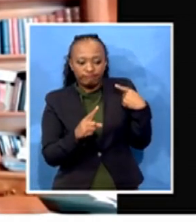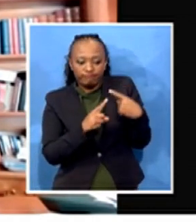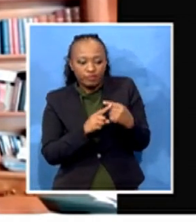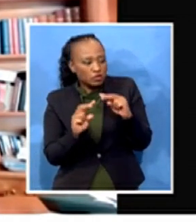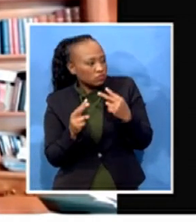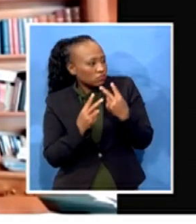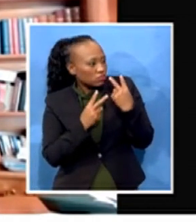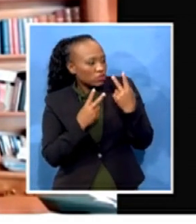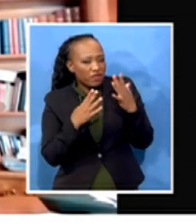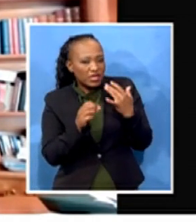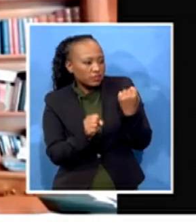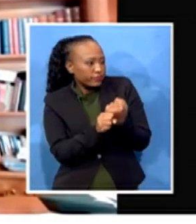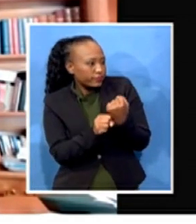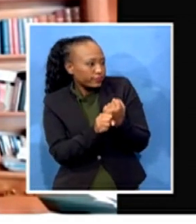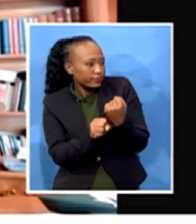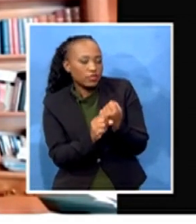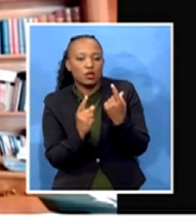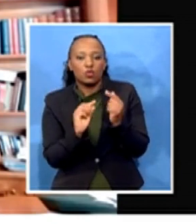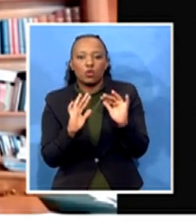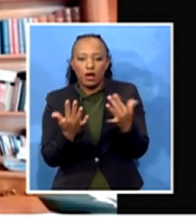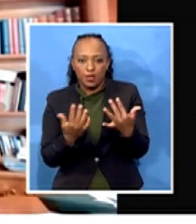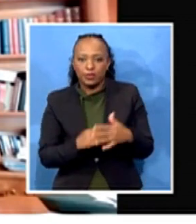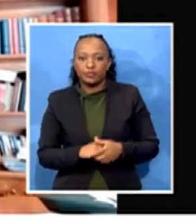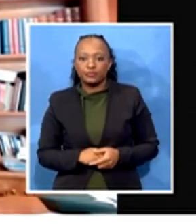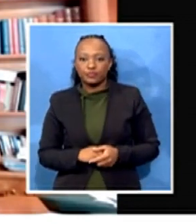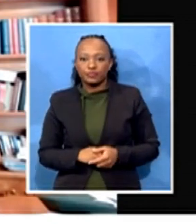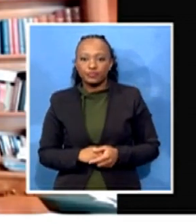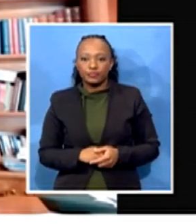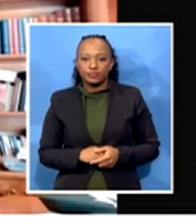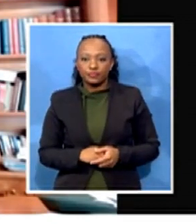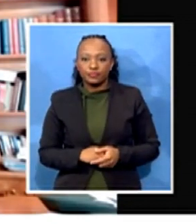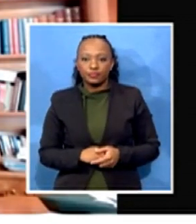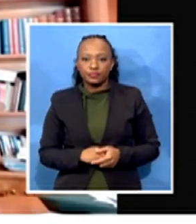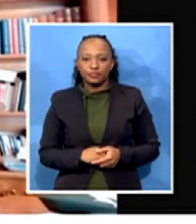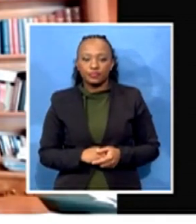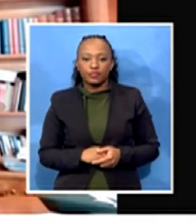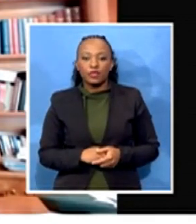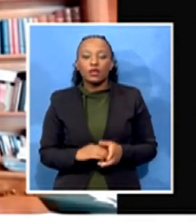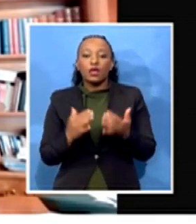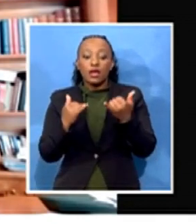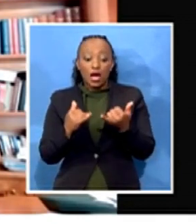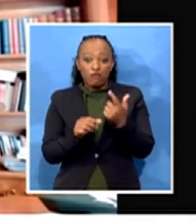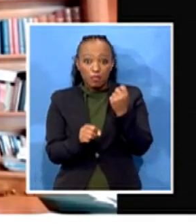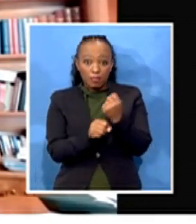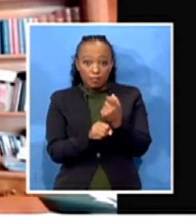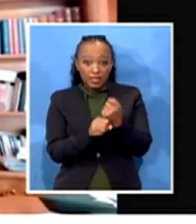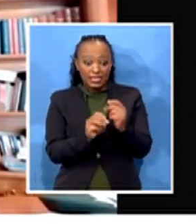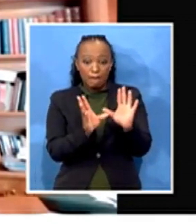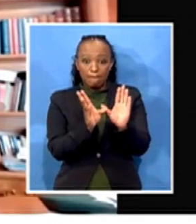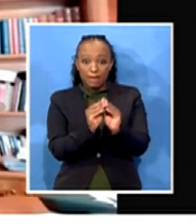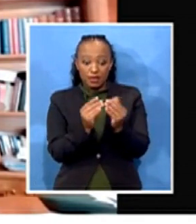From this Lekgotla, we need to come up with concrete measures to ensure the